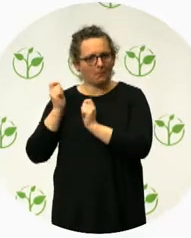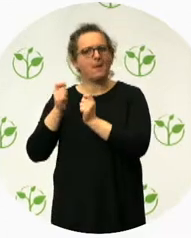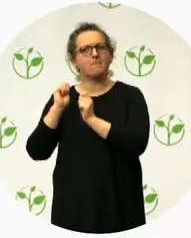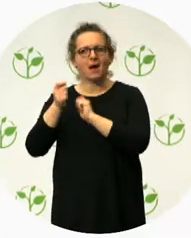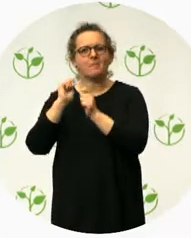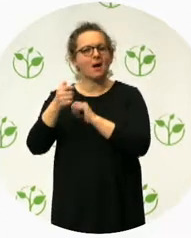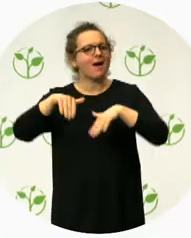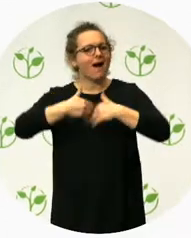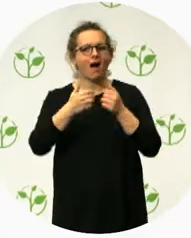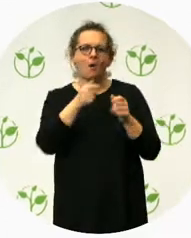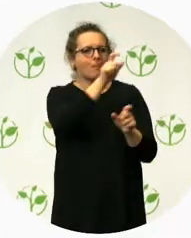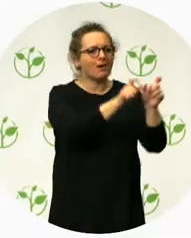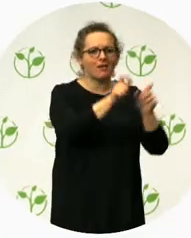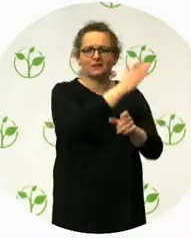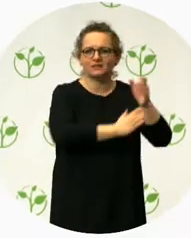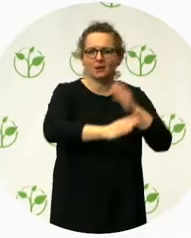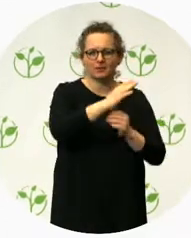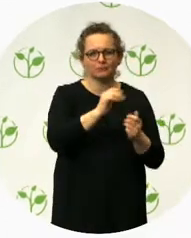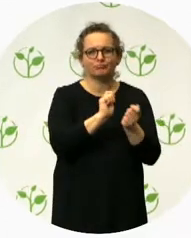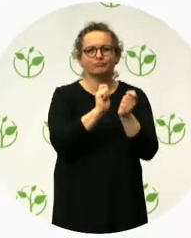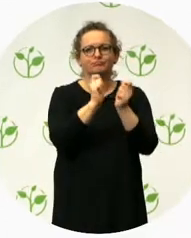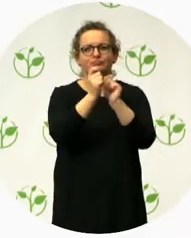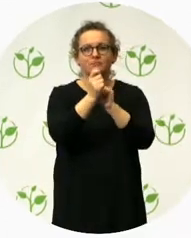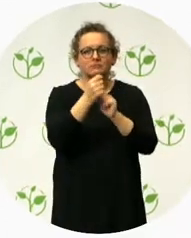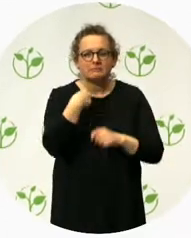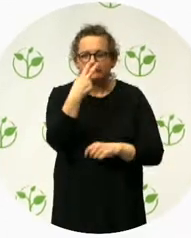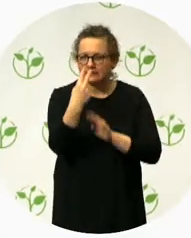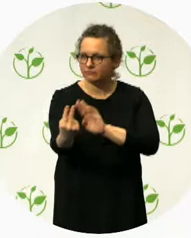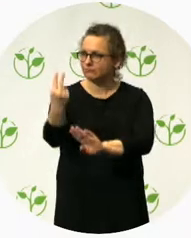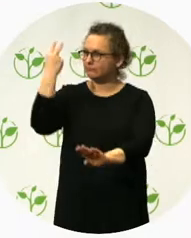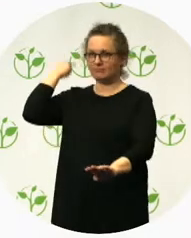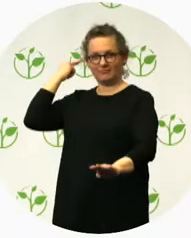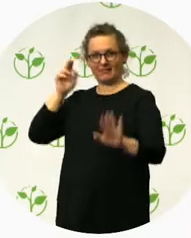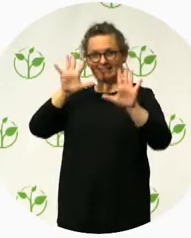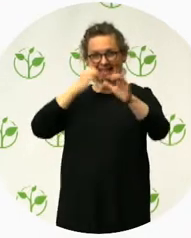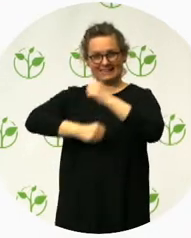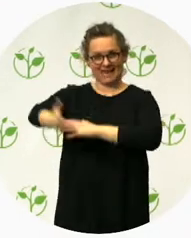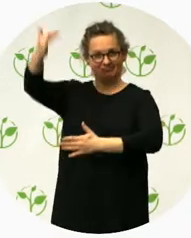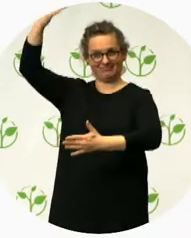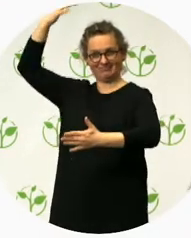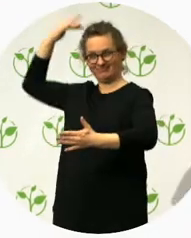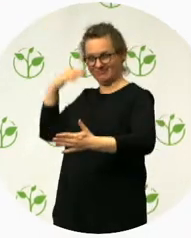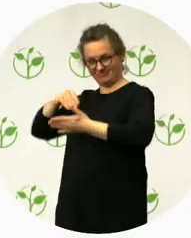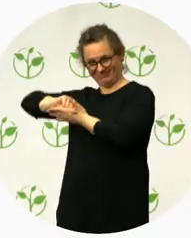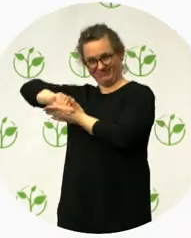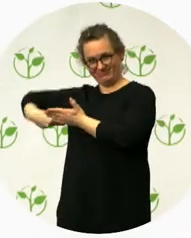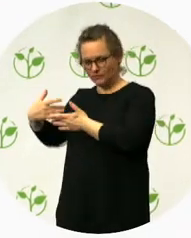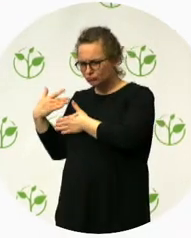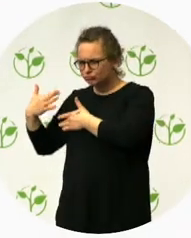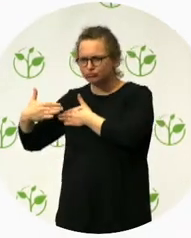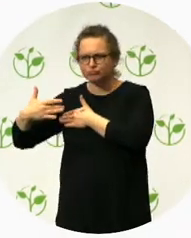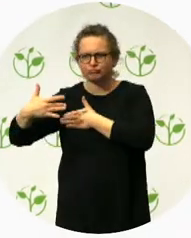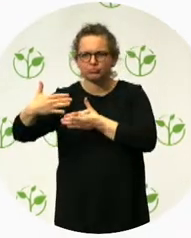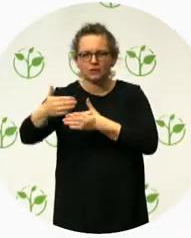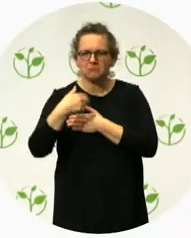then, Austria has made a lot of efforts to promote the concept of inclusion and the concept of